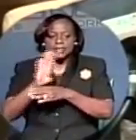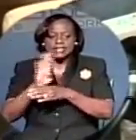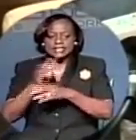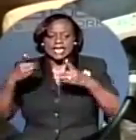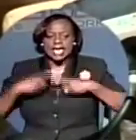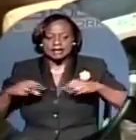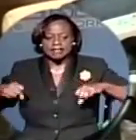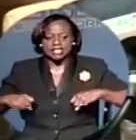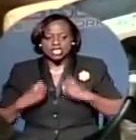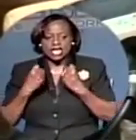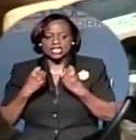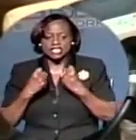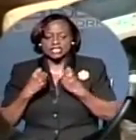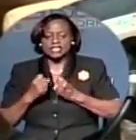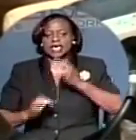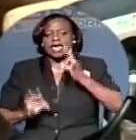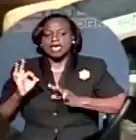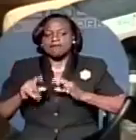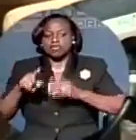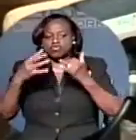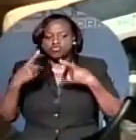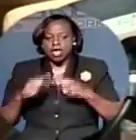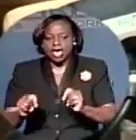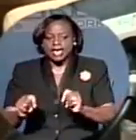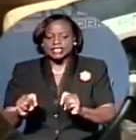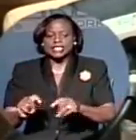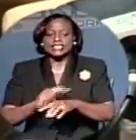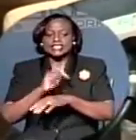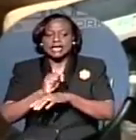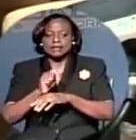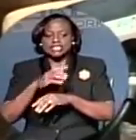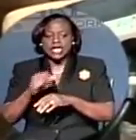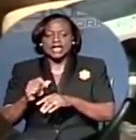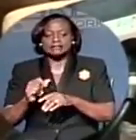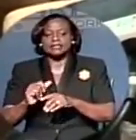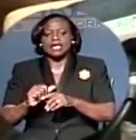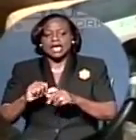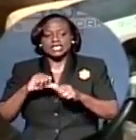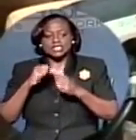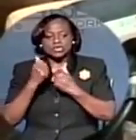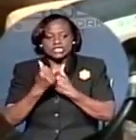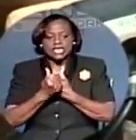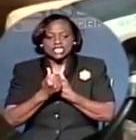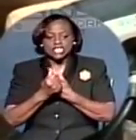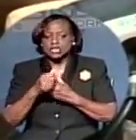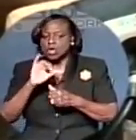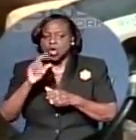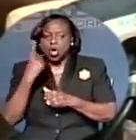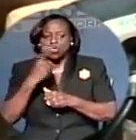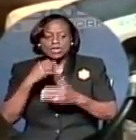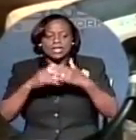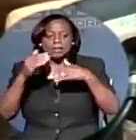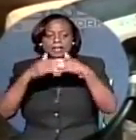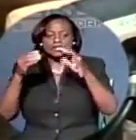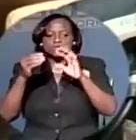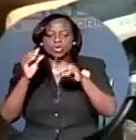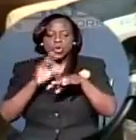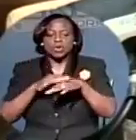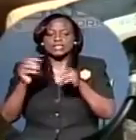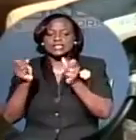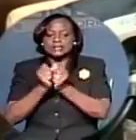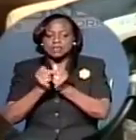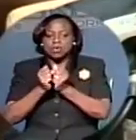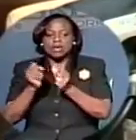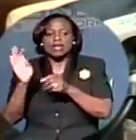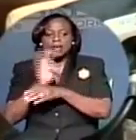challenges, because if you try to establish a association just built on small businesses, you may start off with a bang, but by